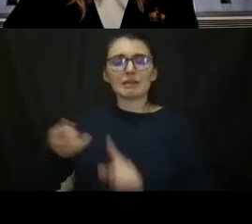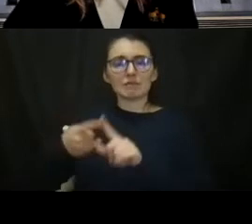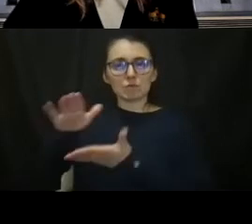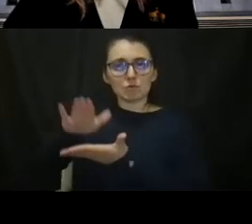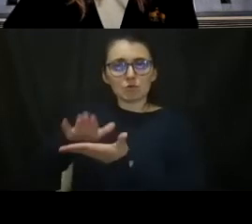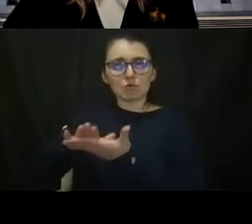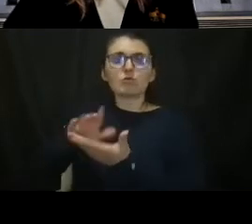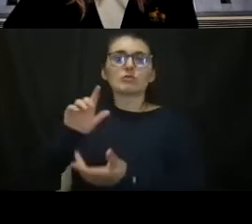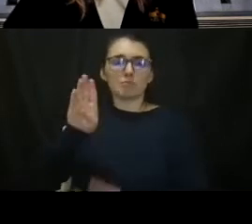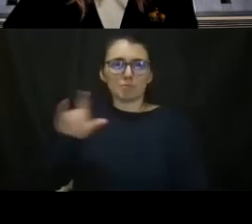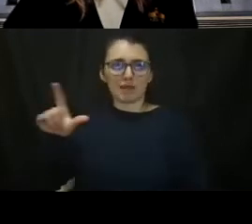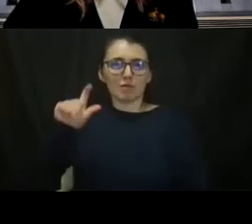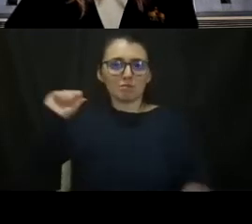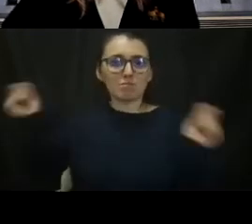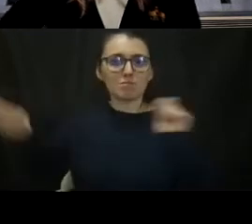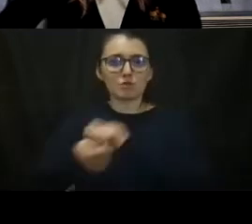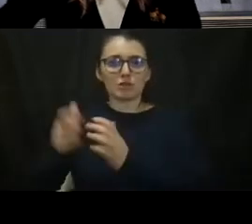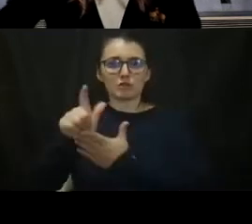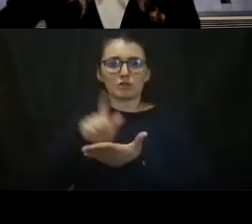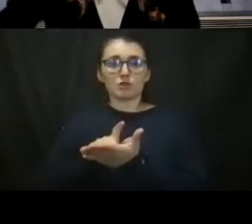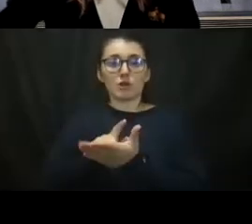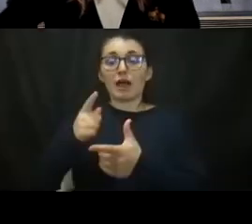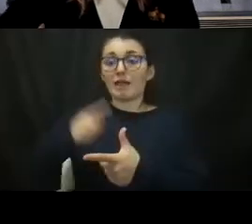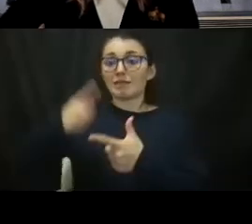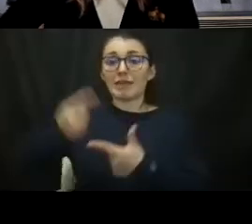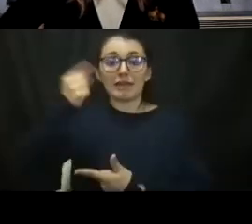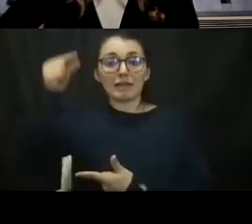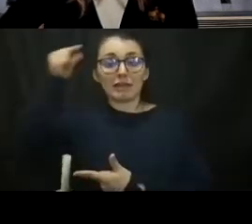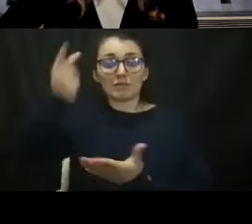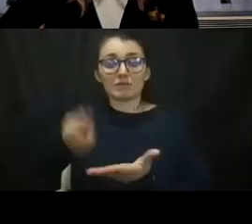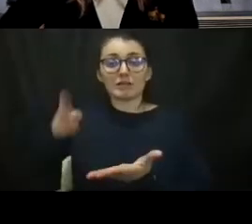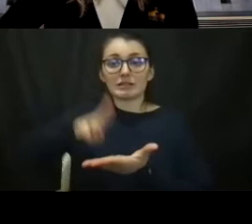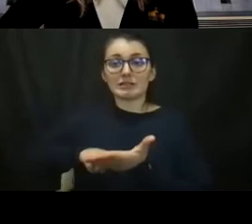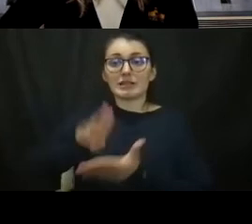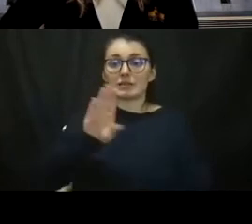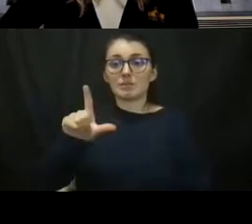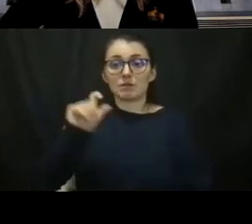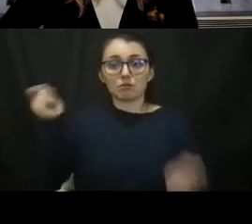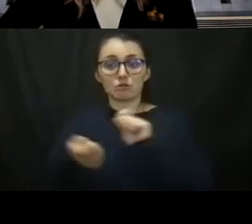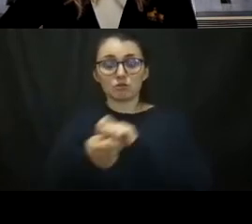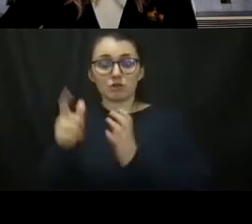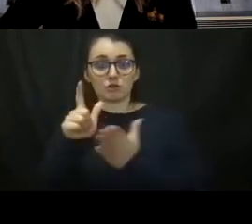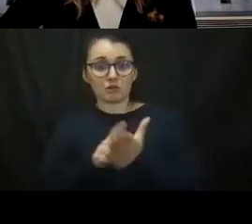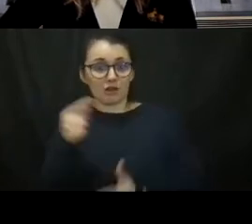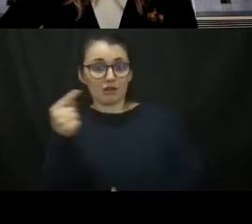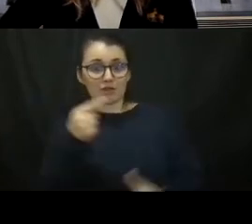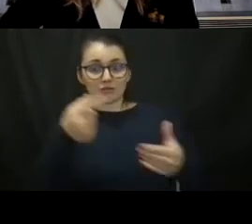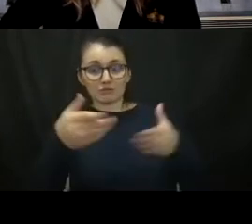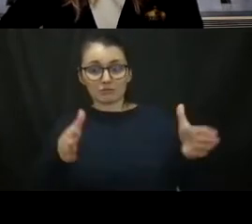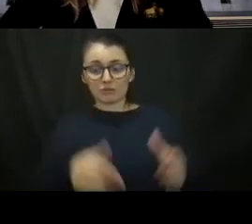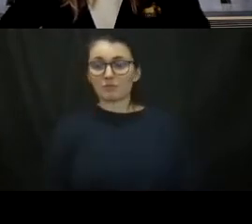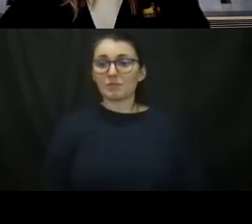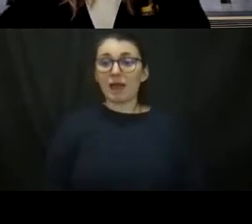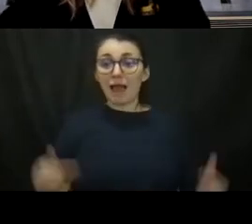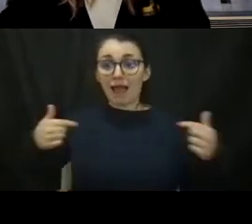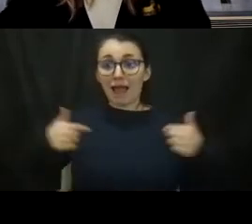law. Then the governor signed the bill into law in this very room. I just think that is